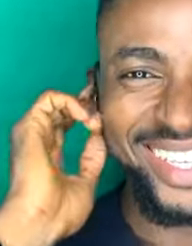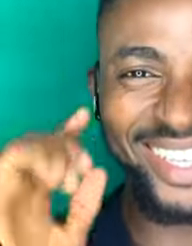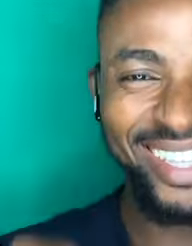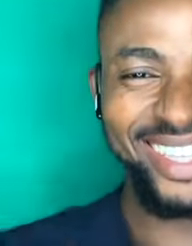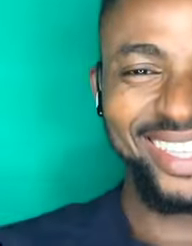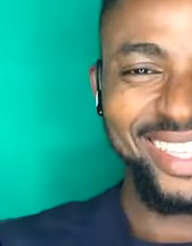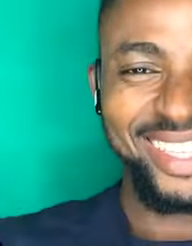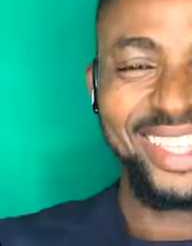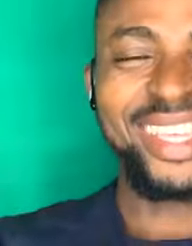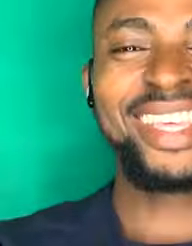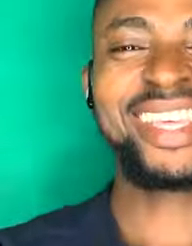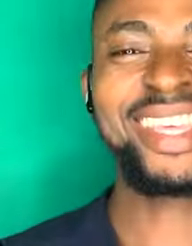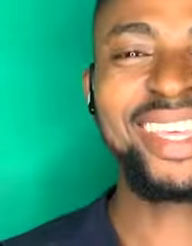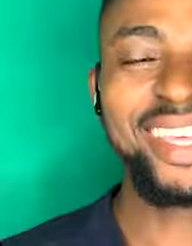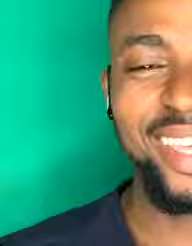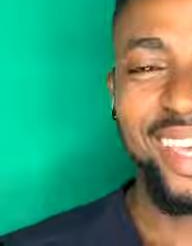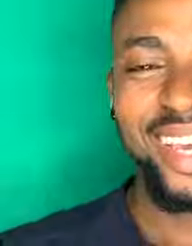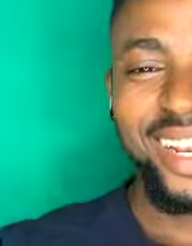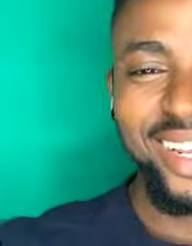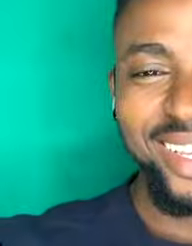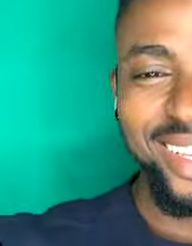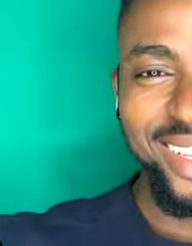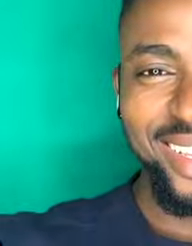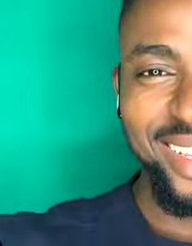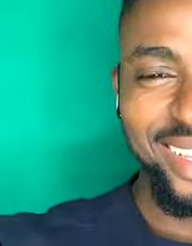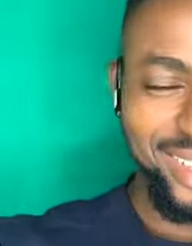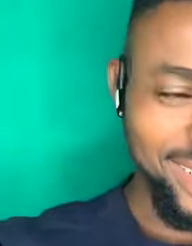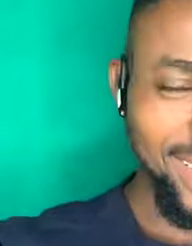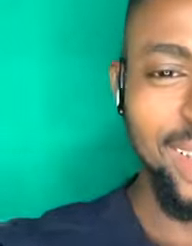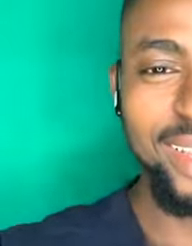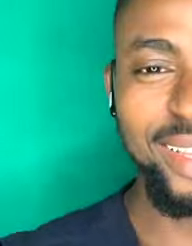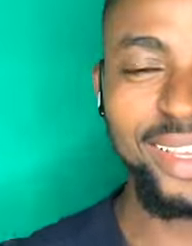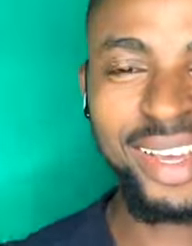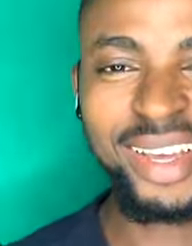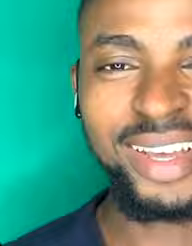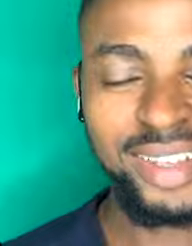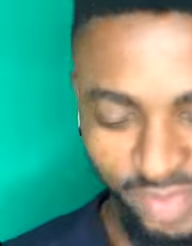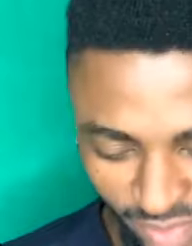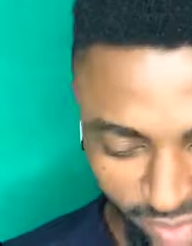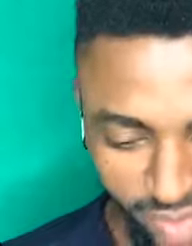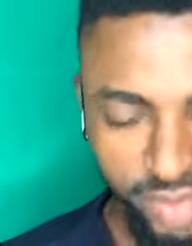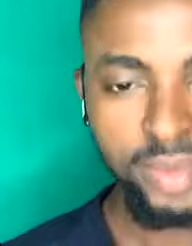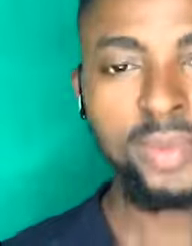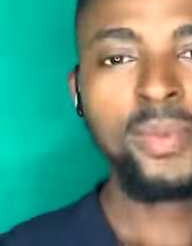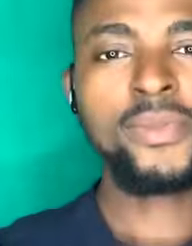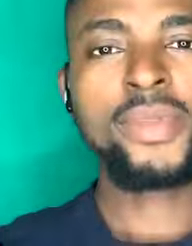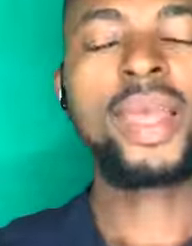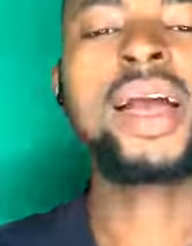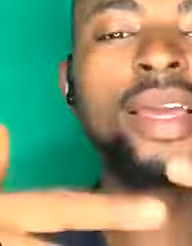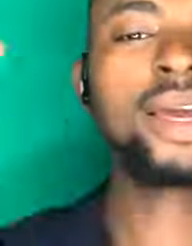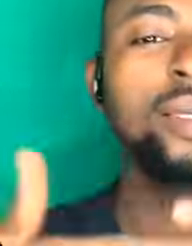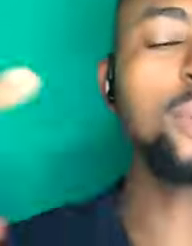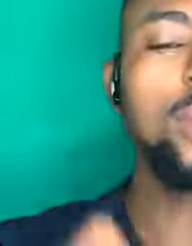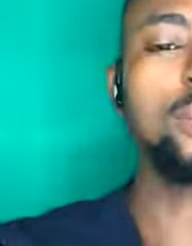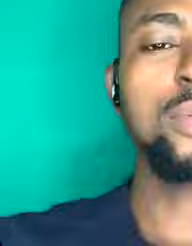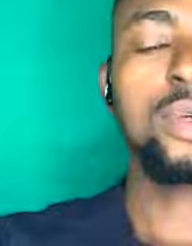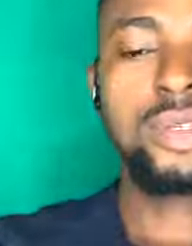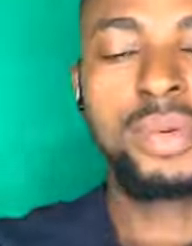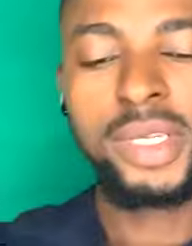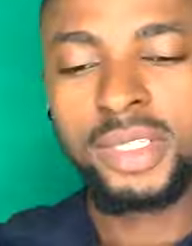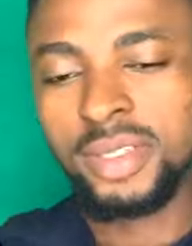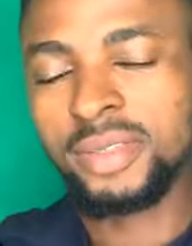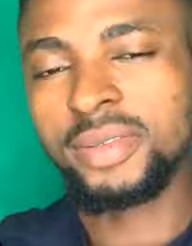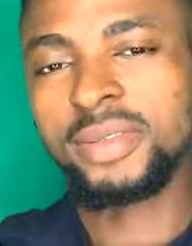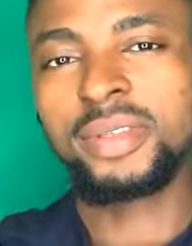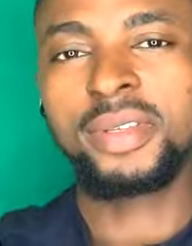Welcome. Can you hear me, Observer? Yeah, Kelly. Hi. Beautiful. Hi. How are you guys, doing welcome today? to Eagles